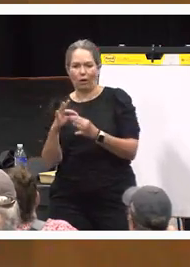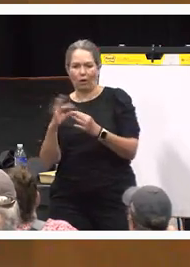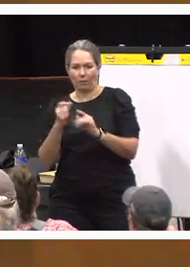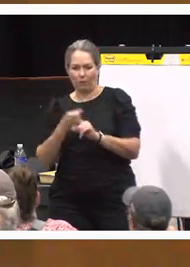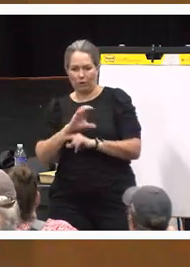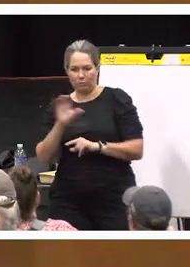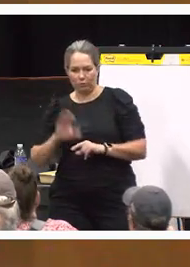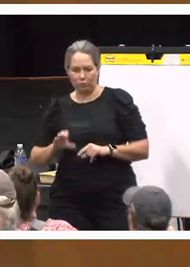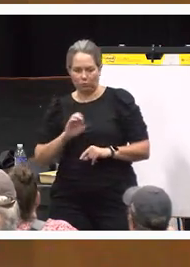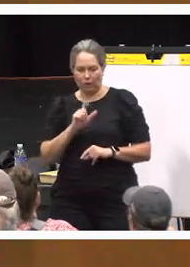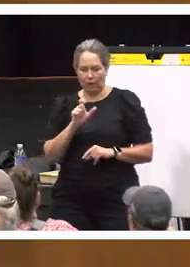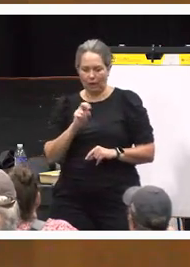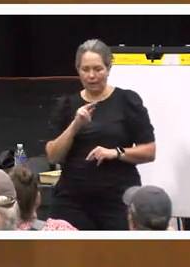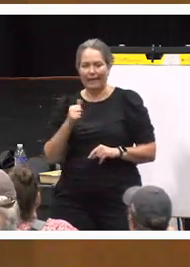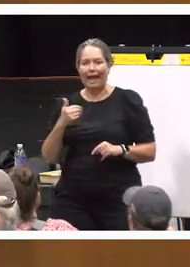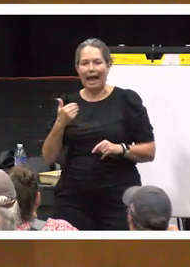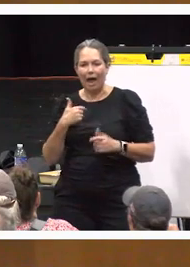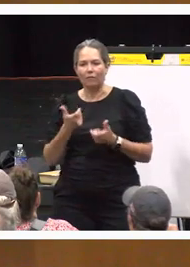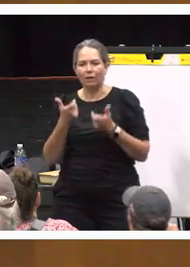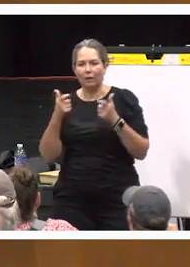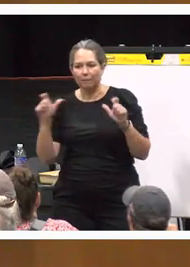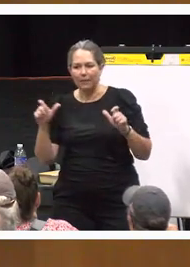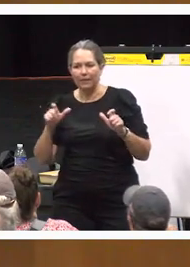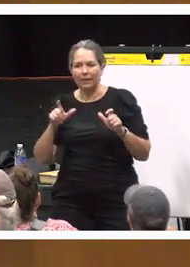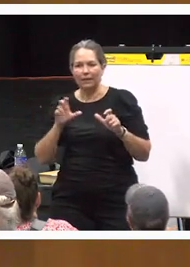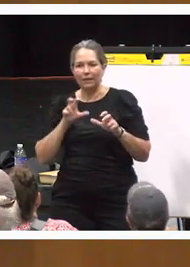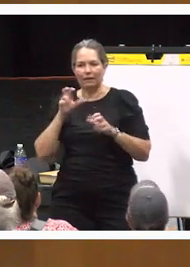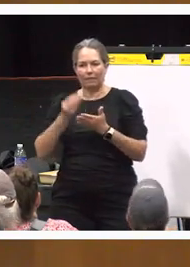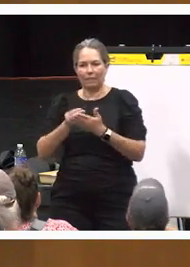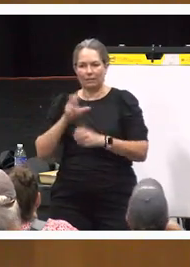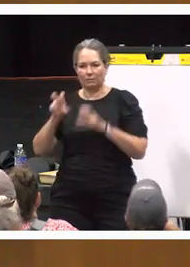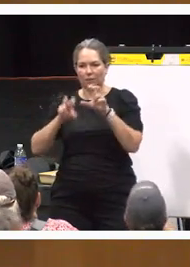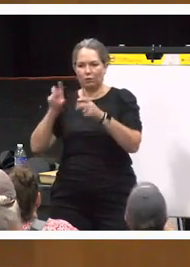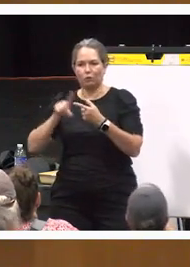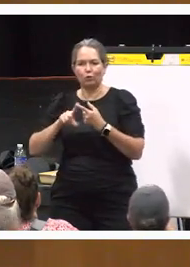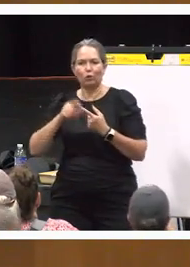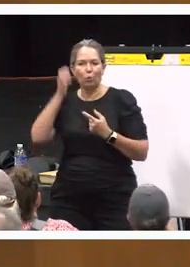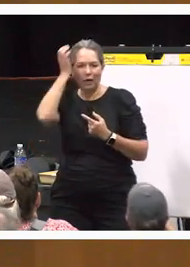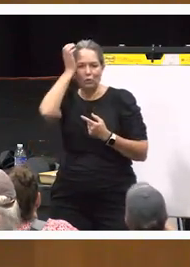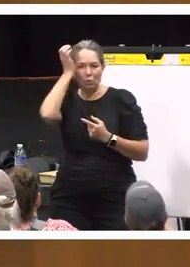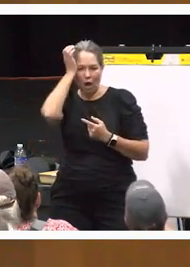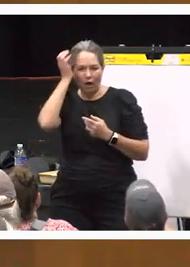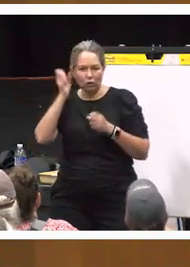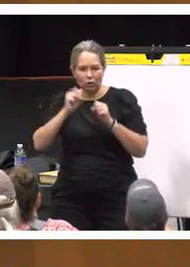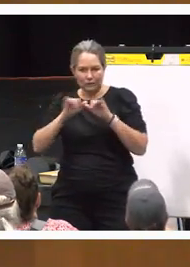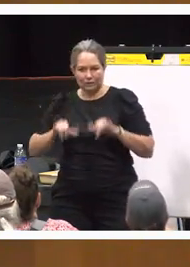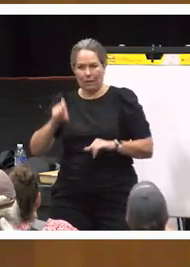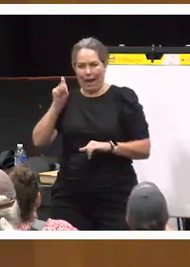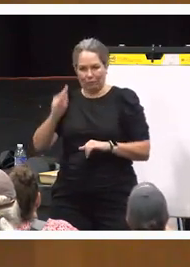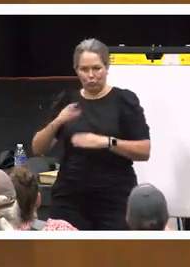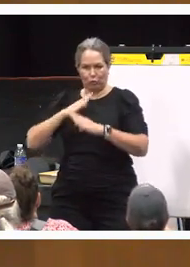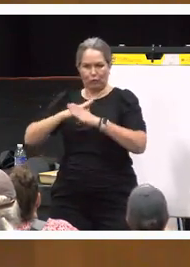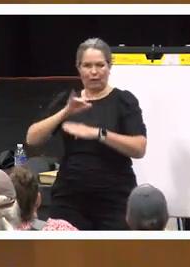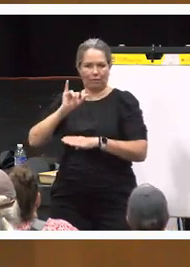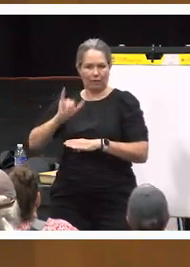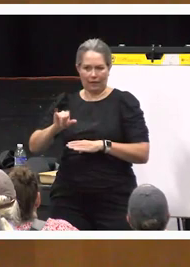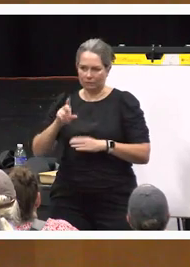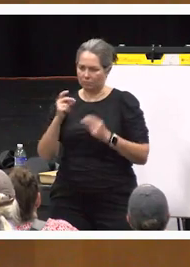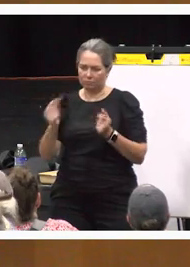from Ellen was, we have a huge investment in the wastewater recovery facility. We need to protect it. This is the most compelling, immediate thing we need to